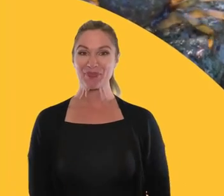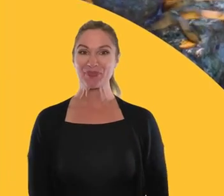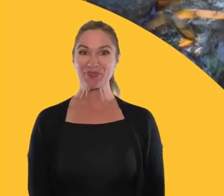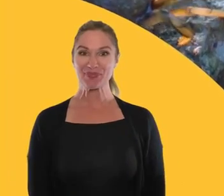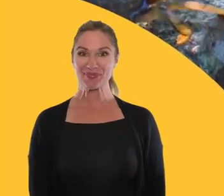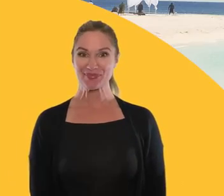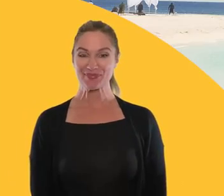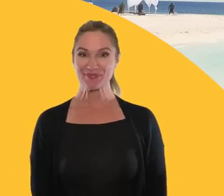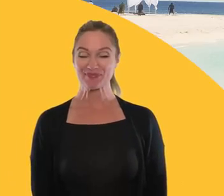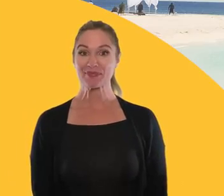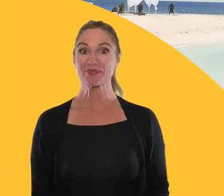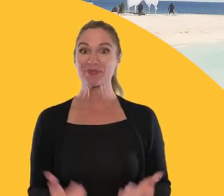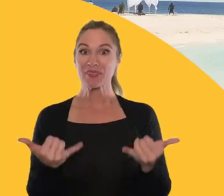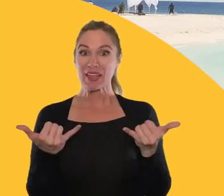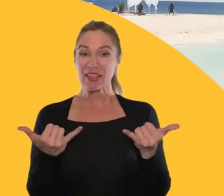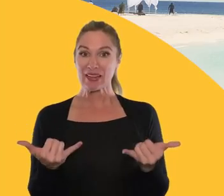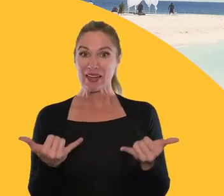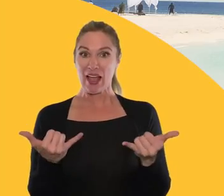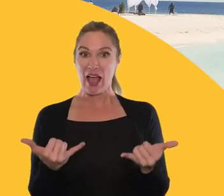amazing!